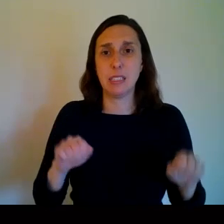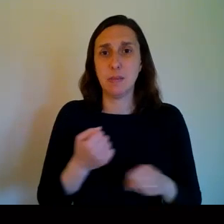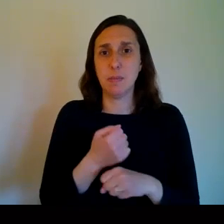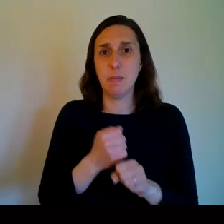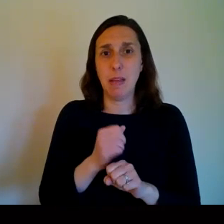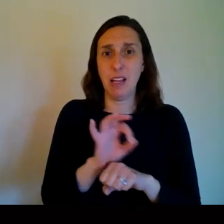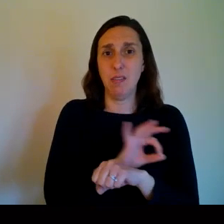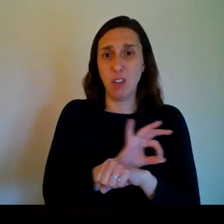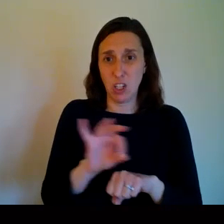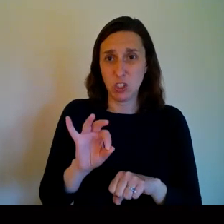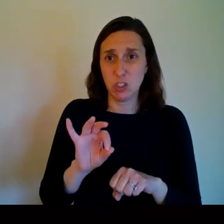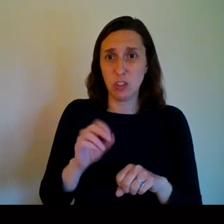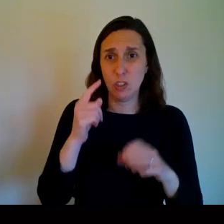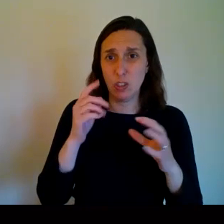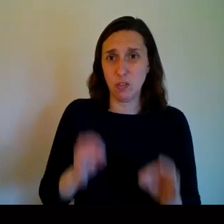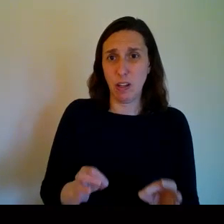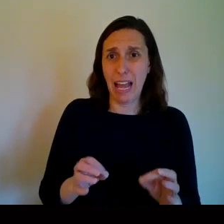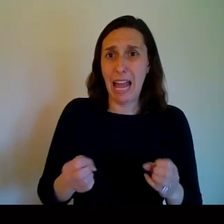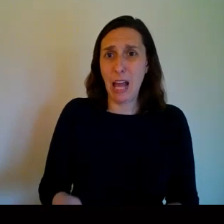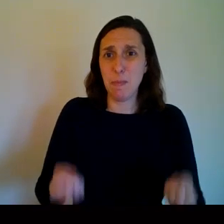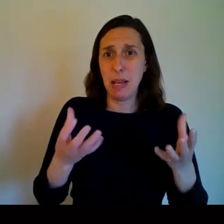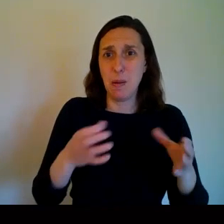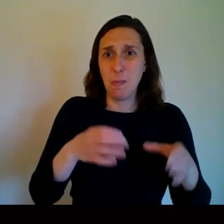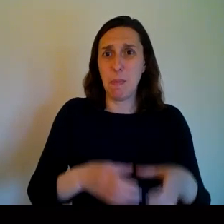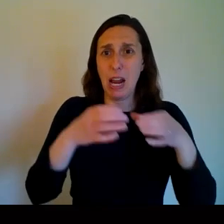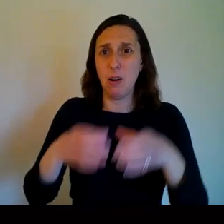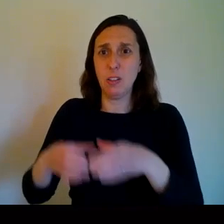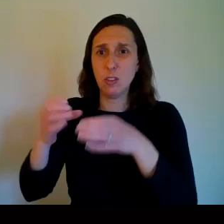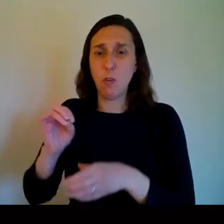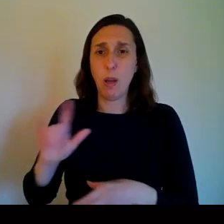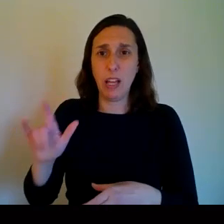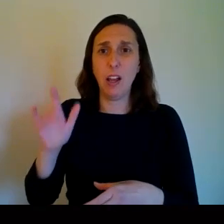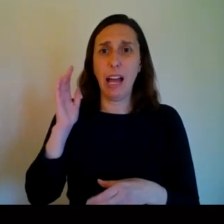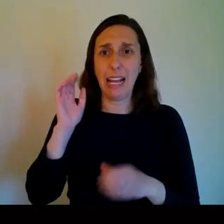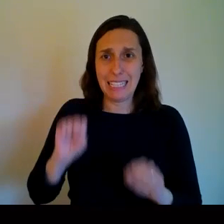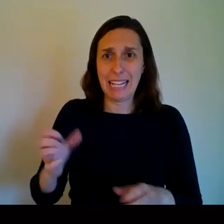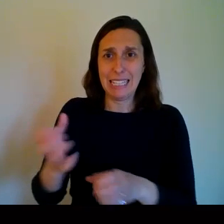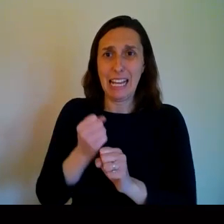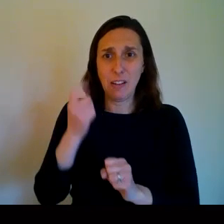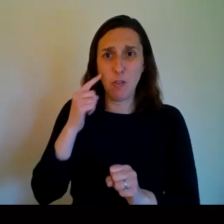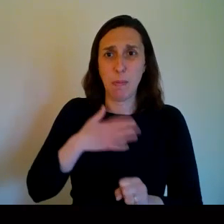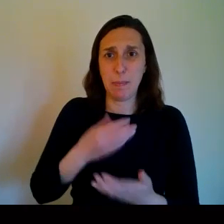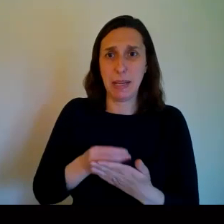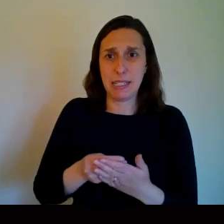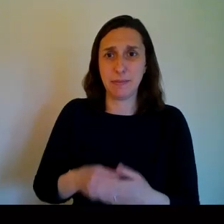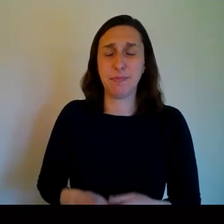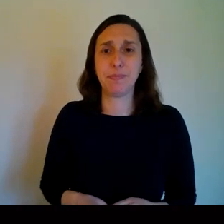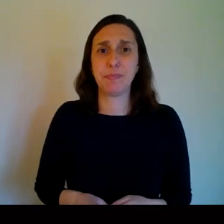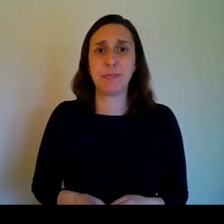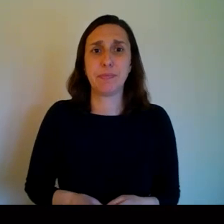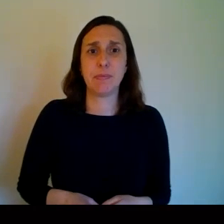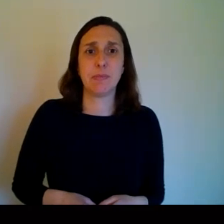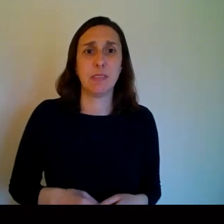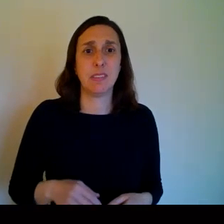to determine how many barrels of oil I'm going to get with my money. And those rules